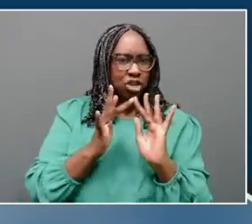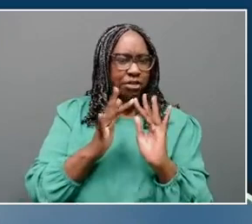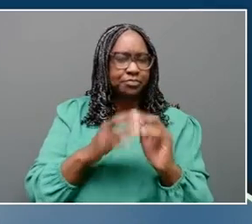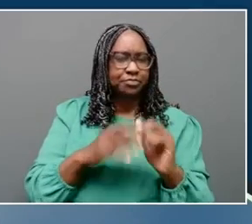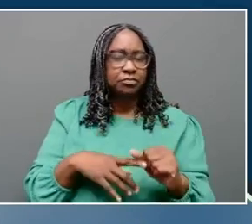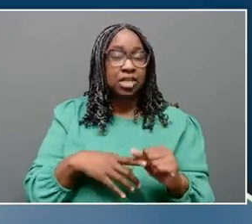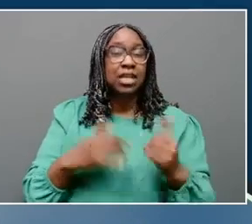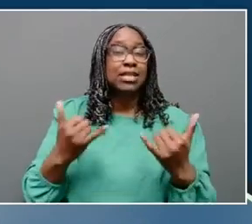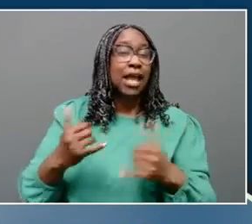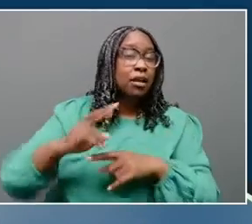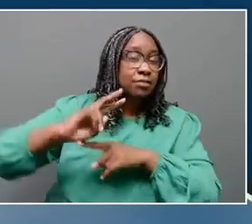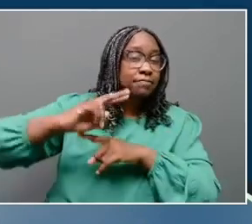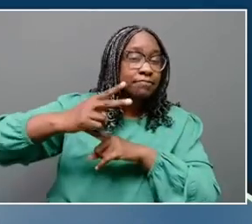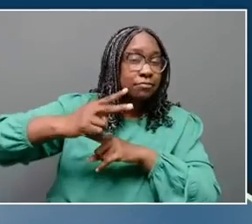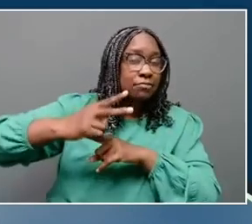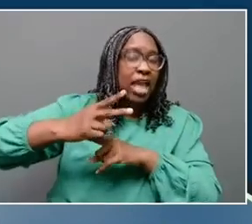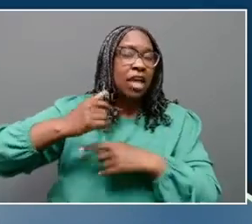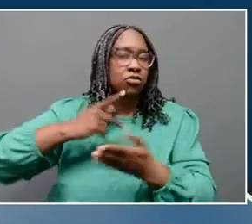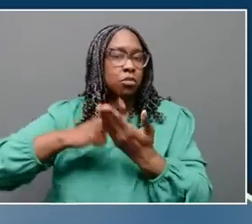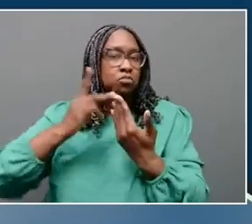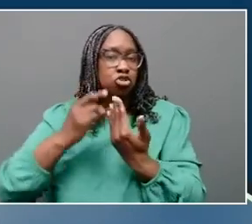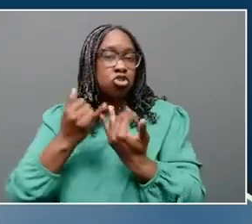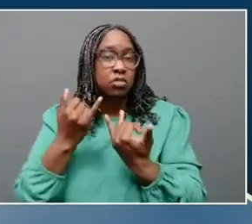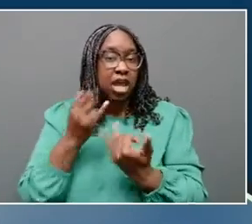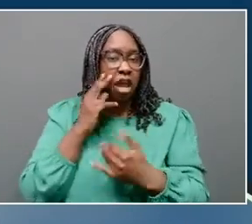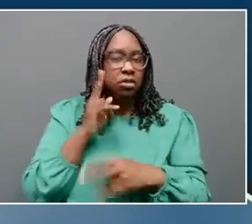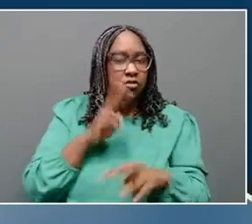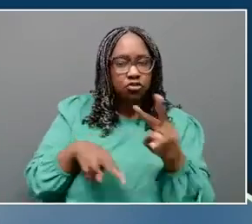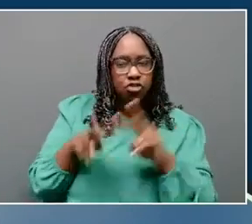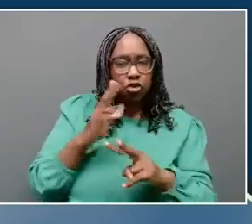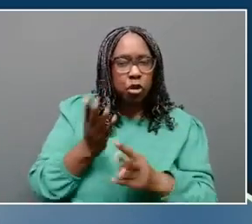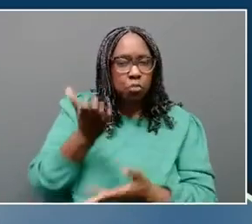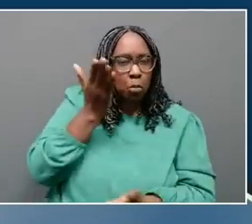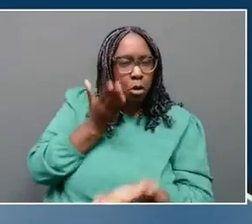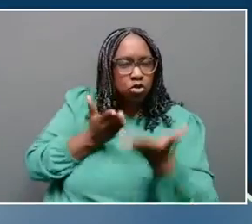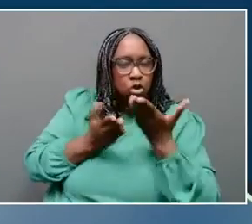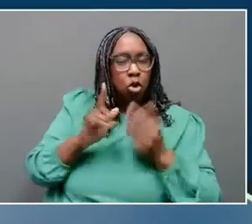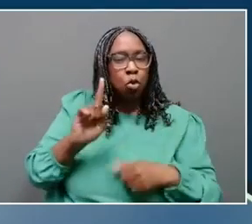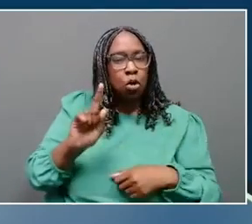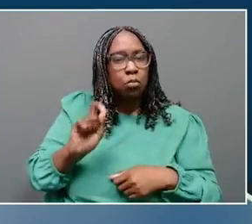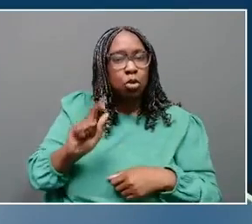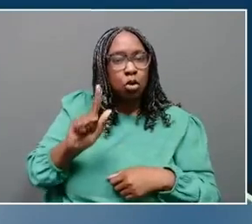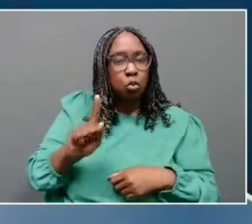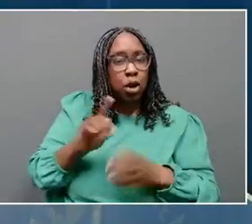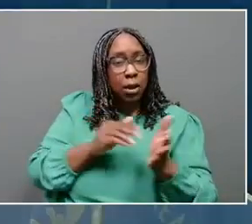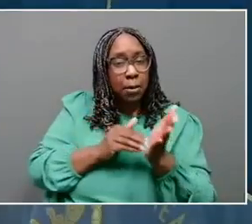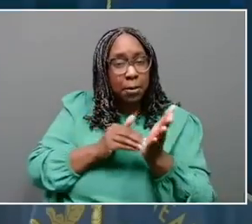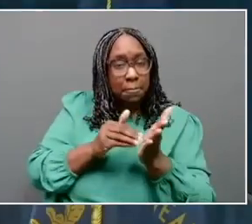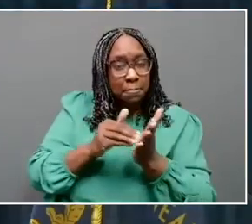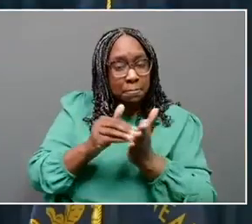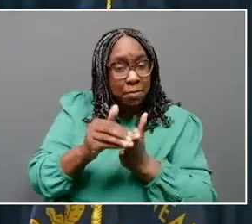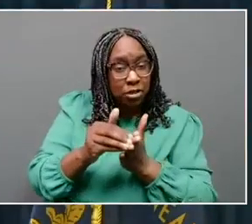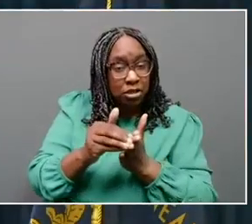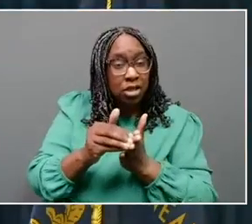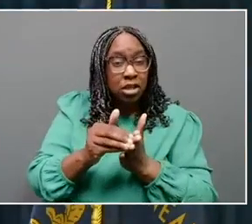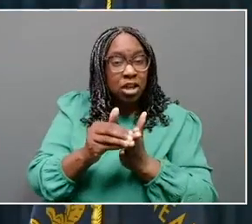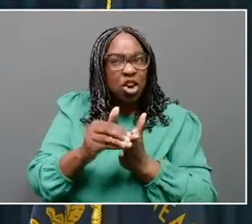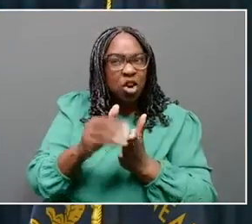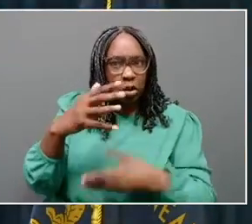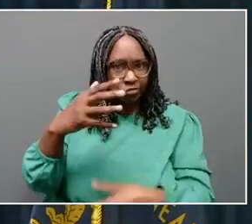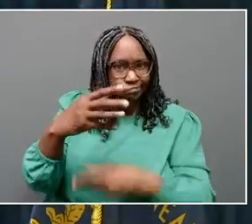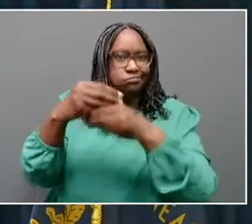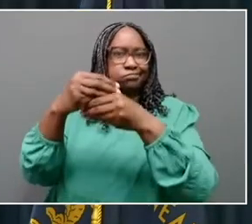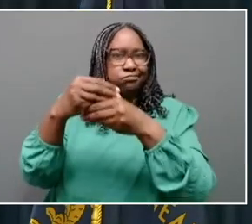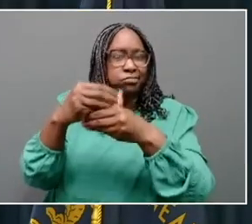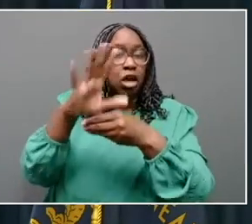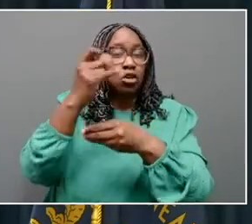out right now reviewing proposals. And this $1.1 billion will come in on top of that. All of these are matched by the